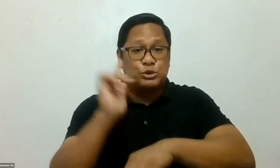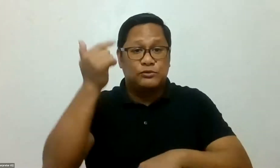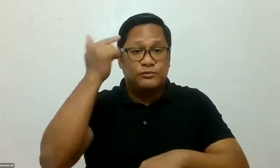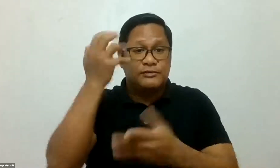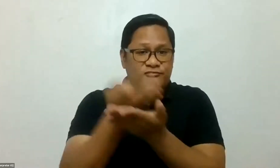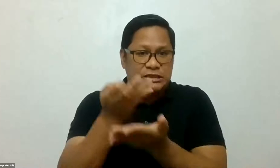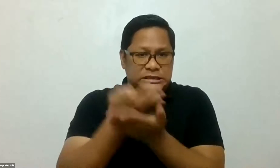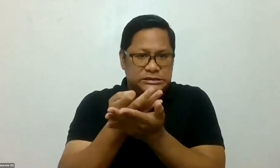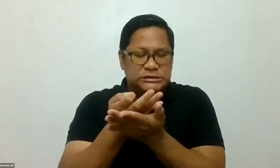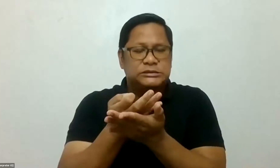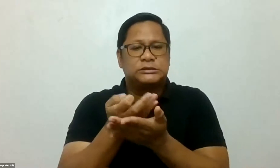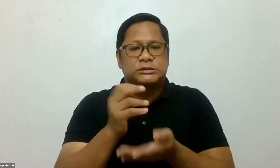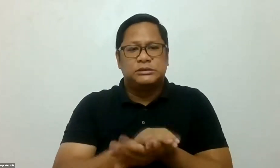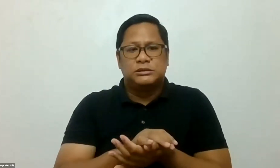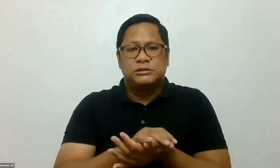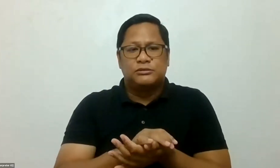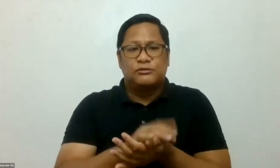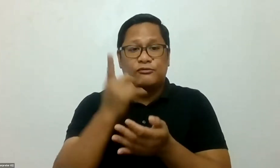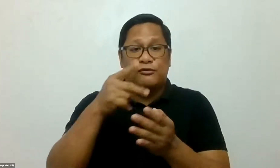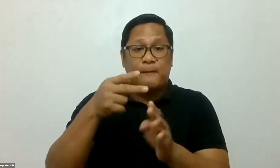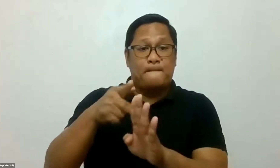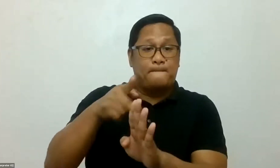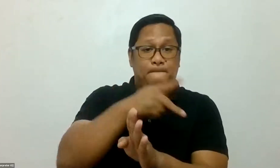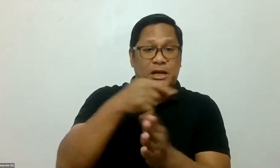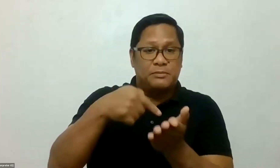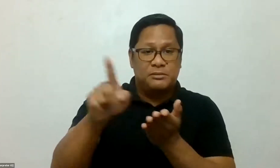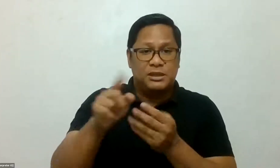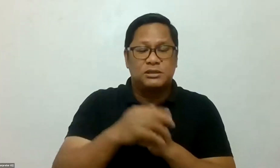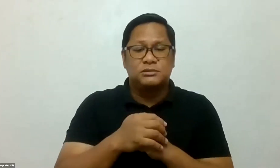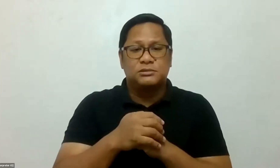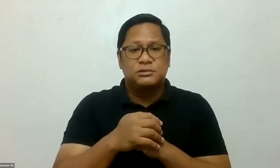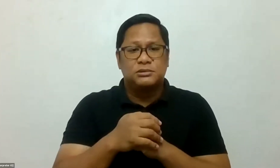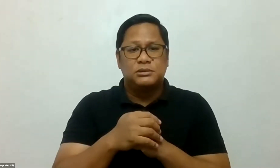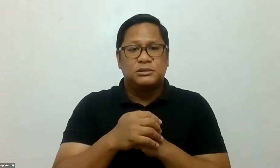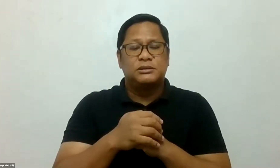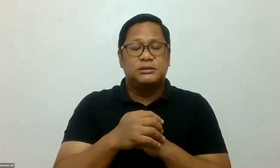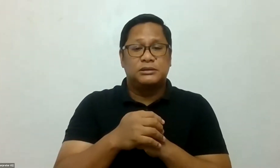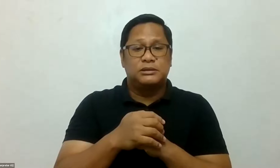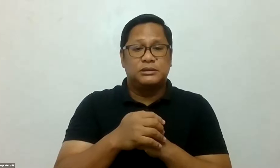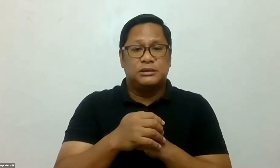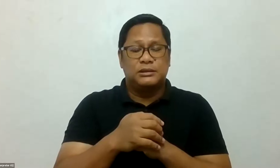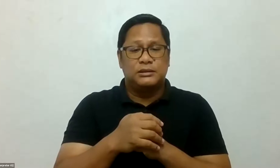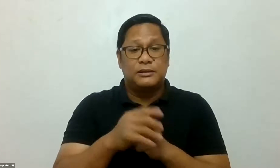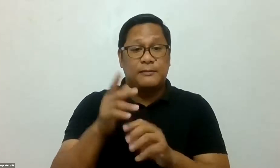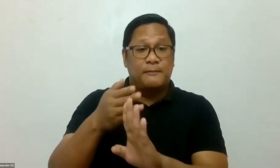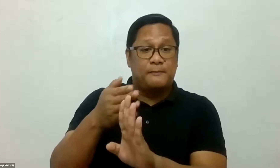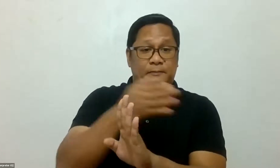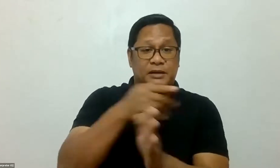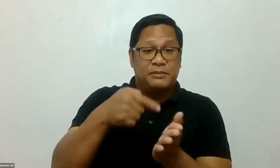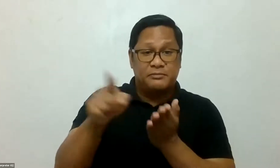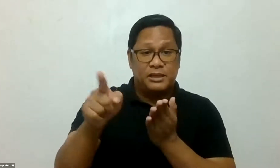financing, prepayment, let's not use the word government, prepayment